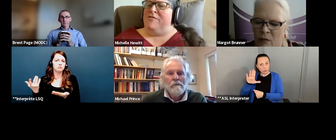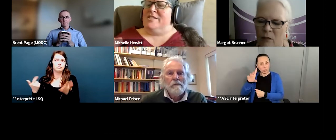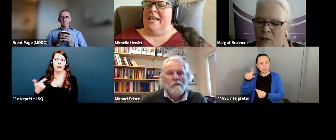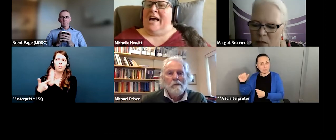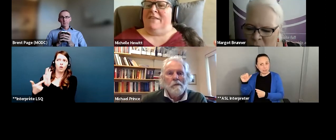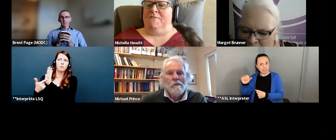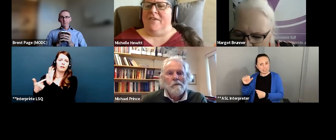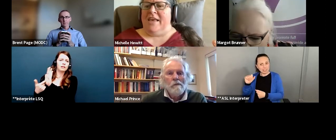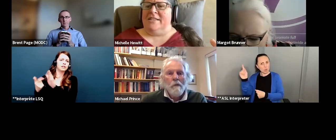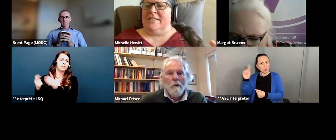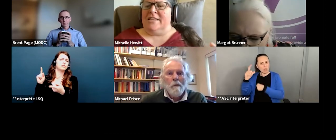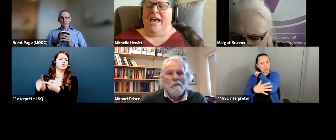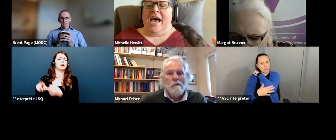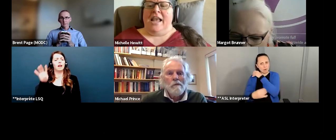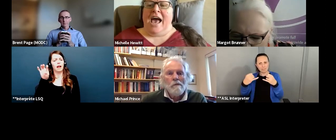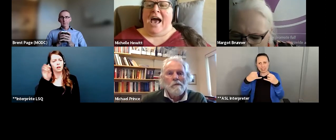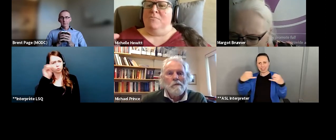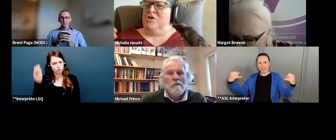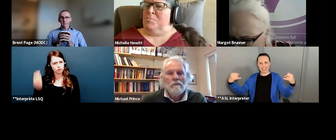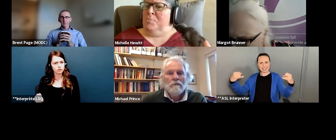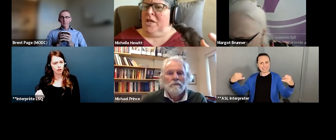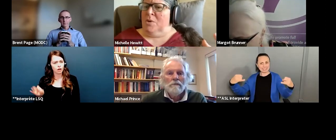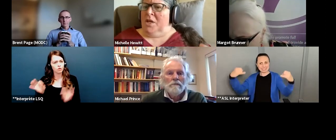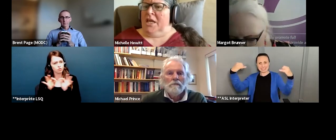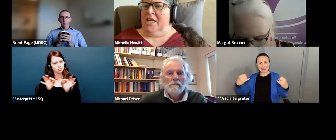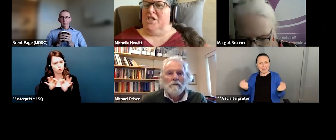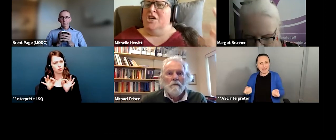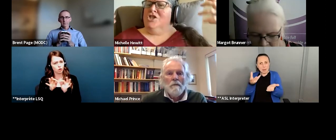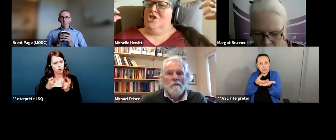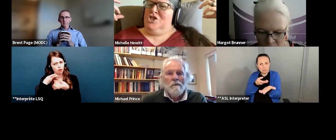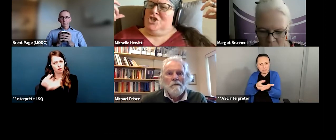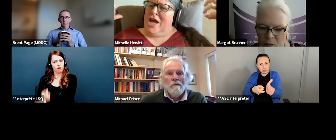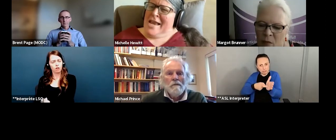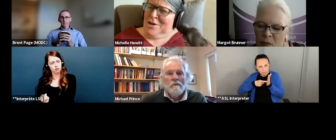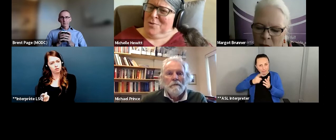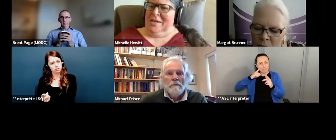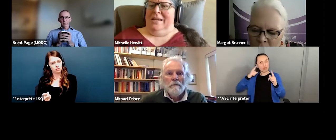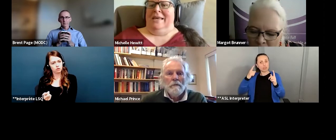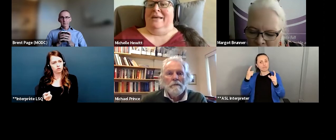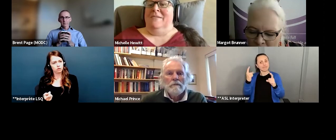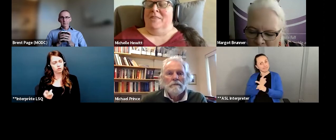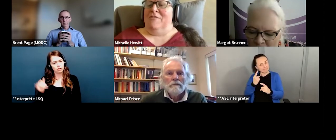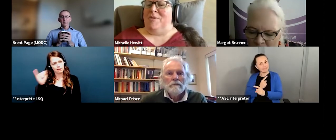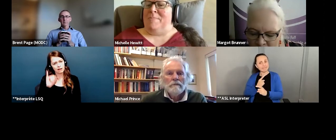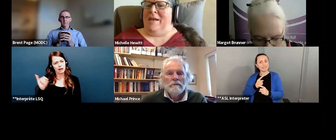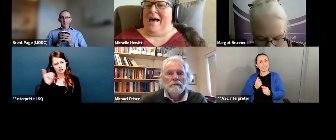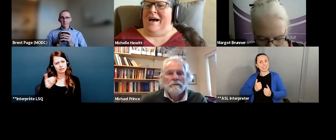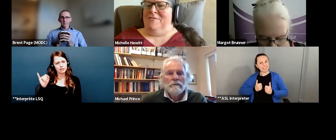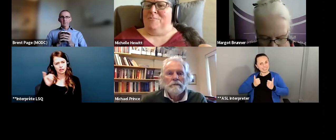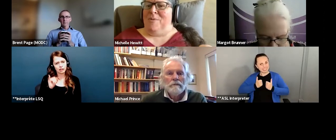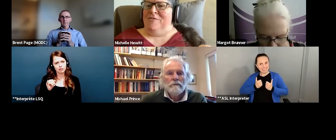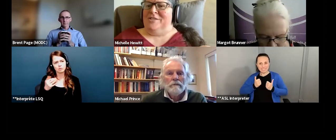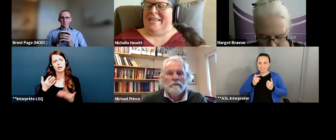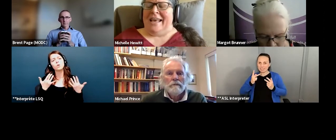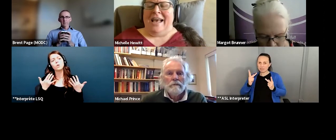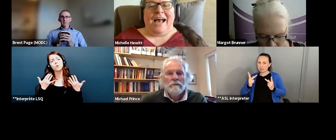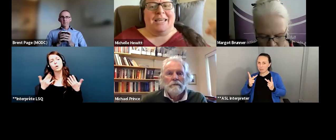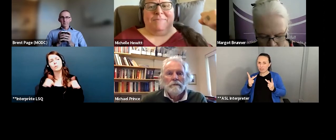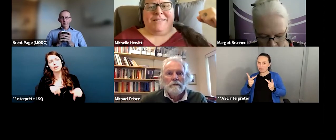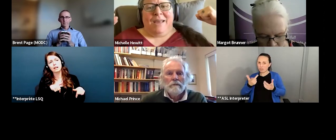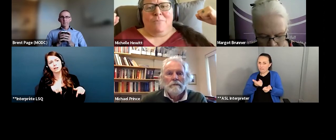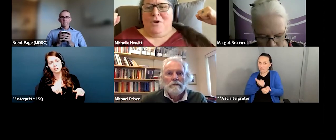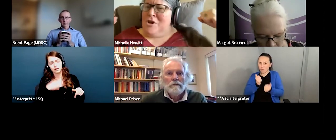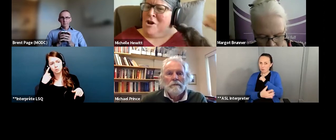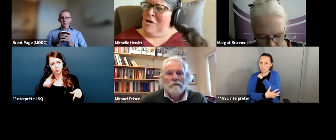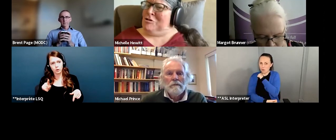this poverty line fits and how much money we need to genuinely lift people out of poverty. I